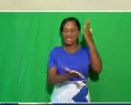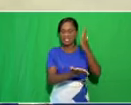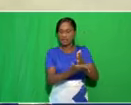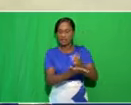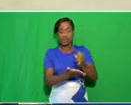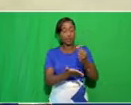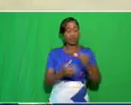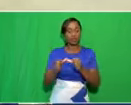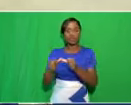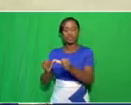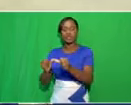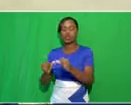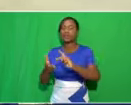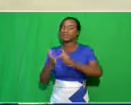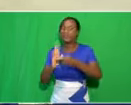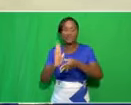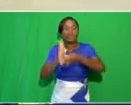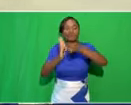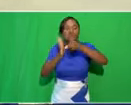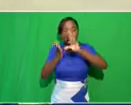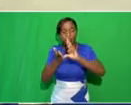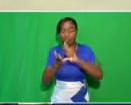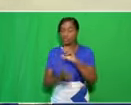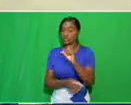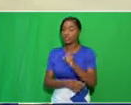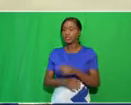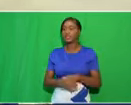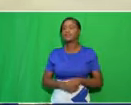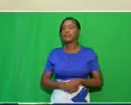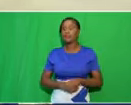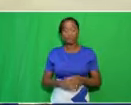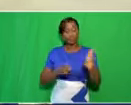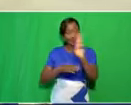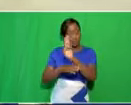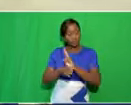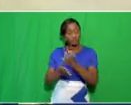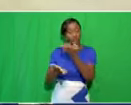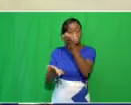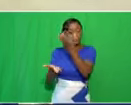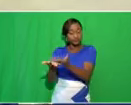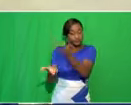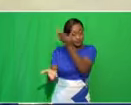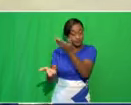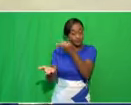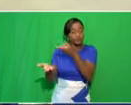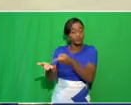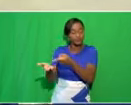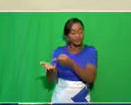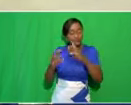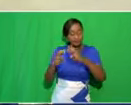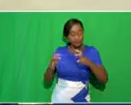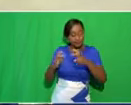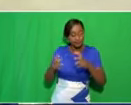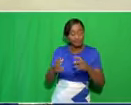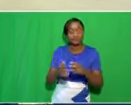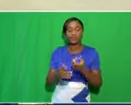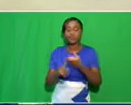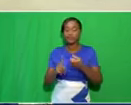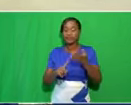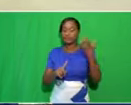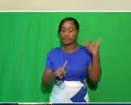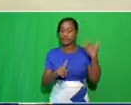continue. It just simply means review. Not so? So we're using the evidence, we're using the data that were collected in the last consultation, as you